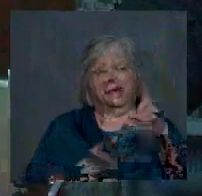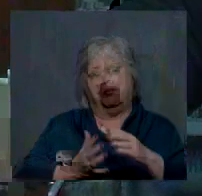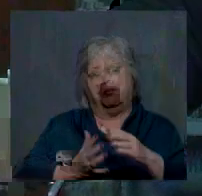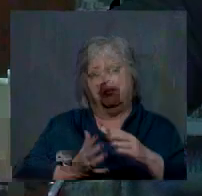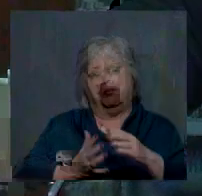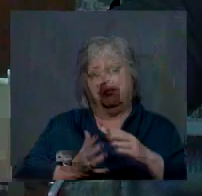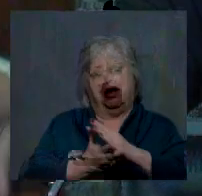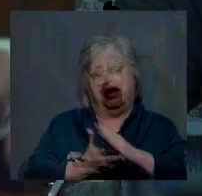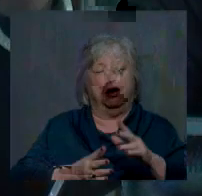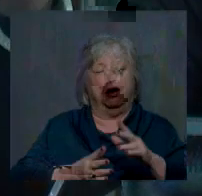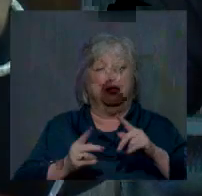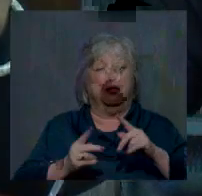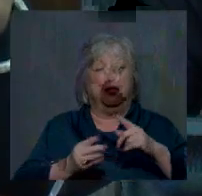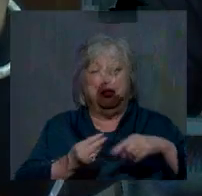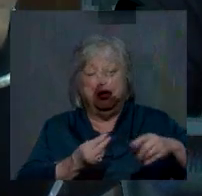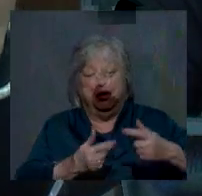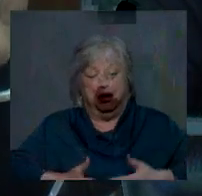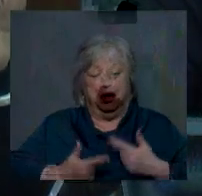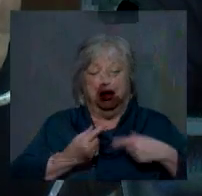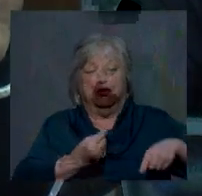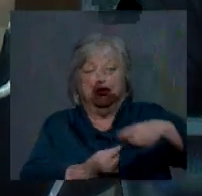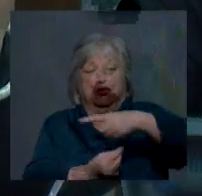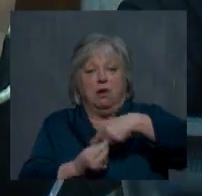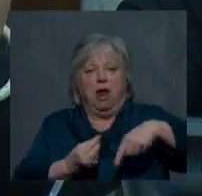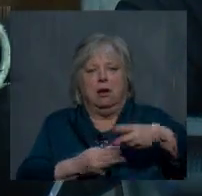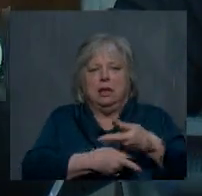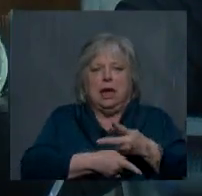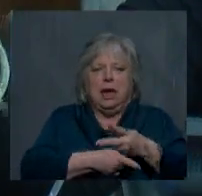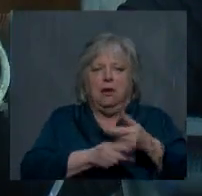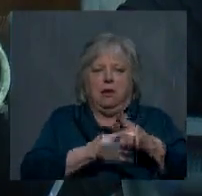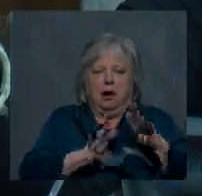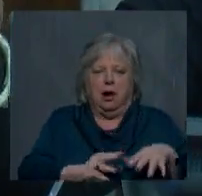down and around those houses were maintained,